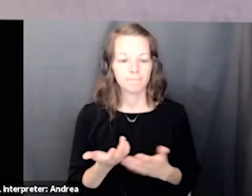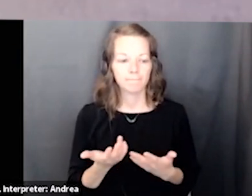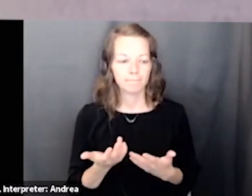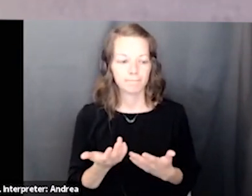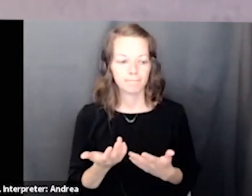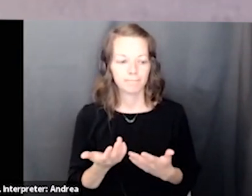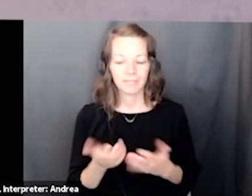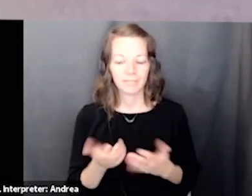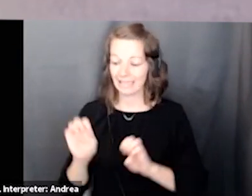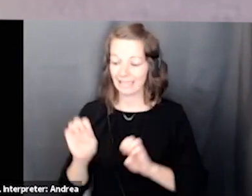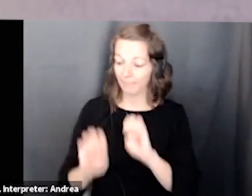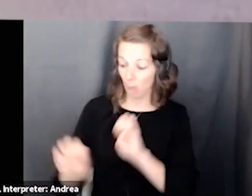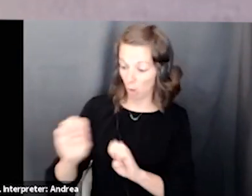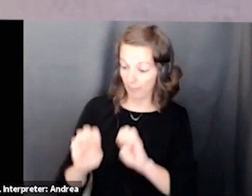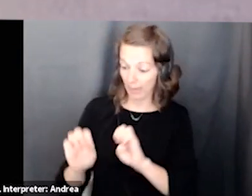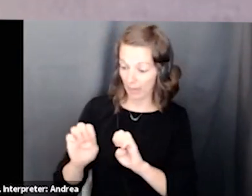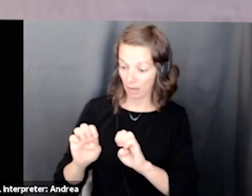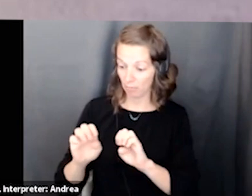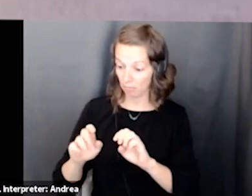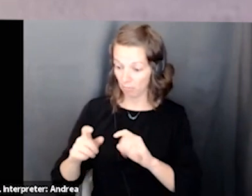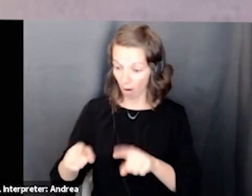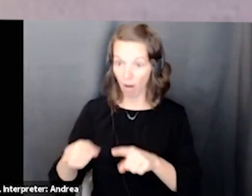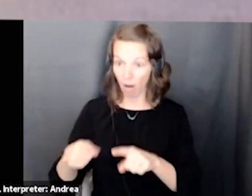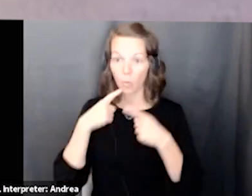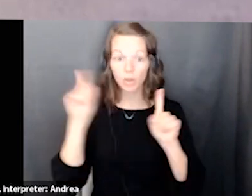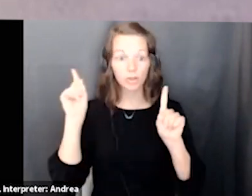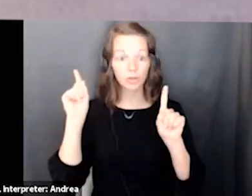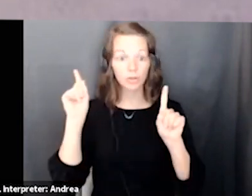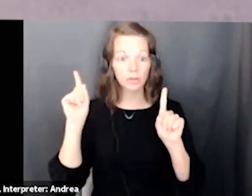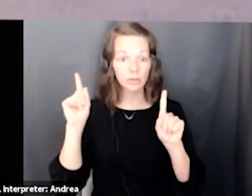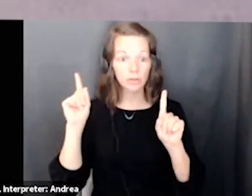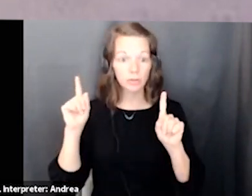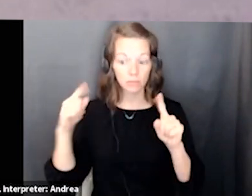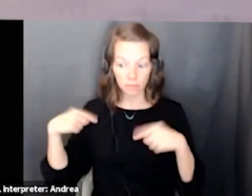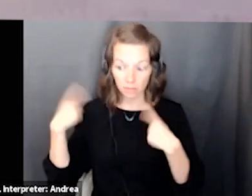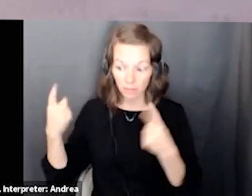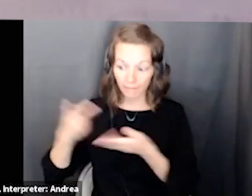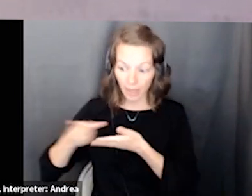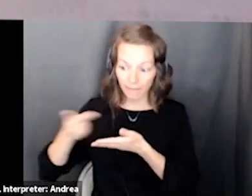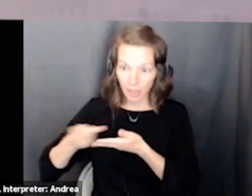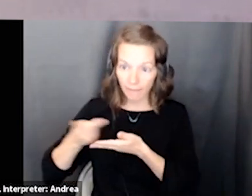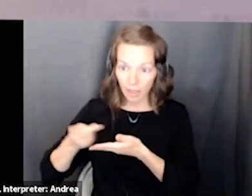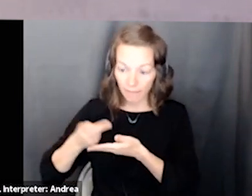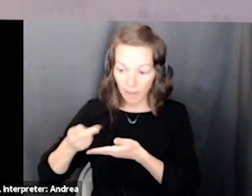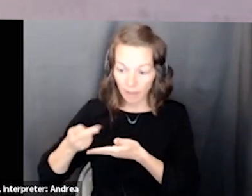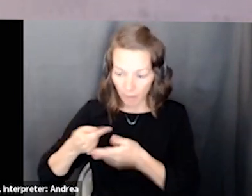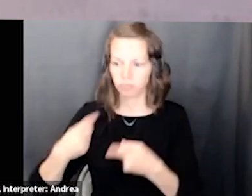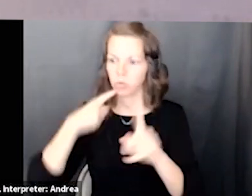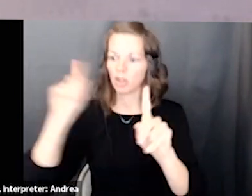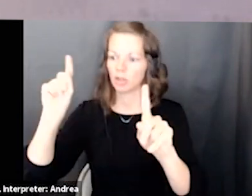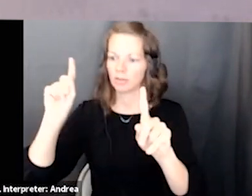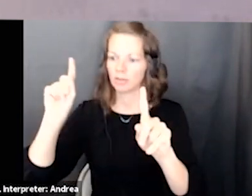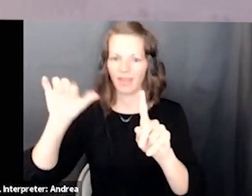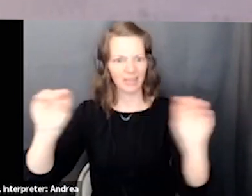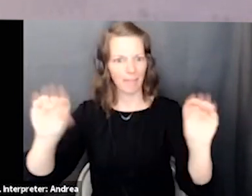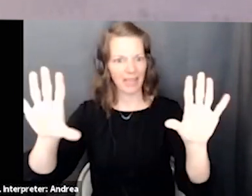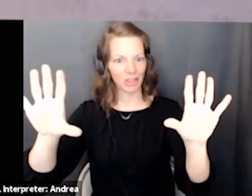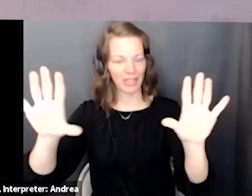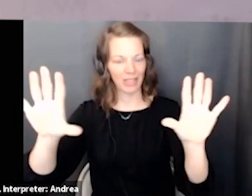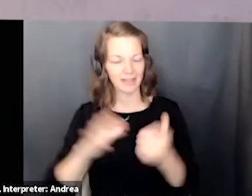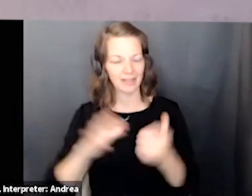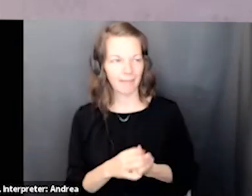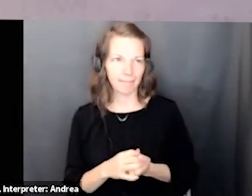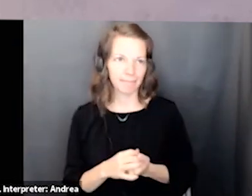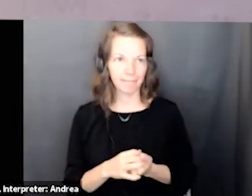an experiment and it works, you know, and especially after a lot of times it doesn't work, you know, that's kind of magical. And I